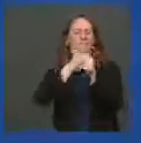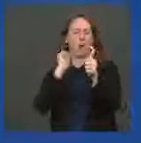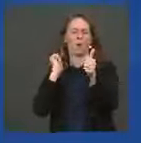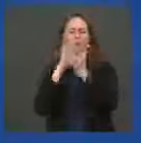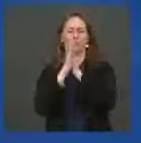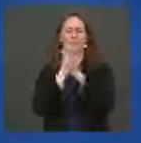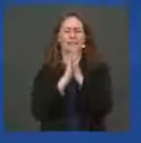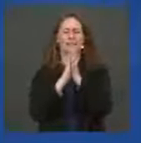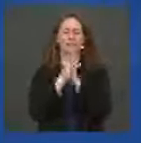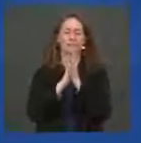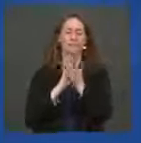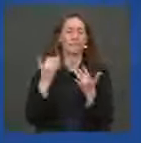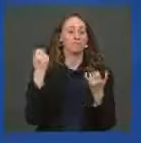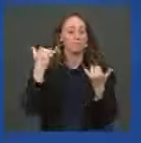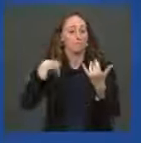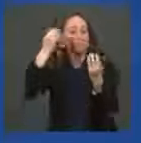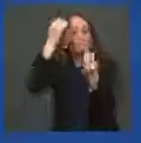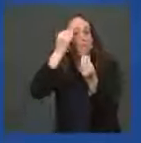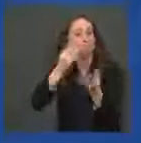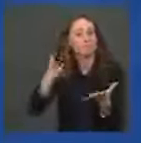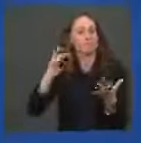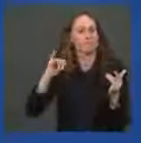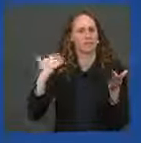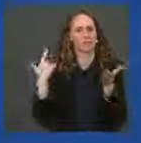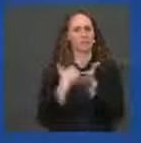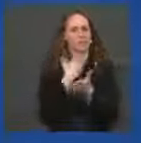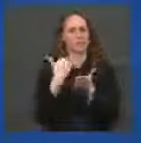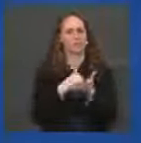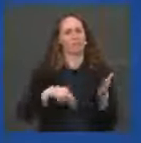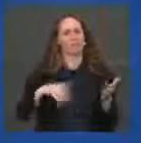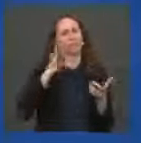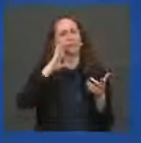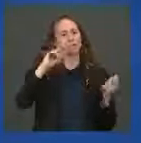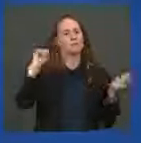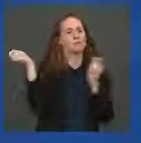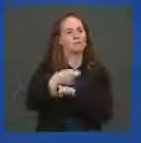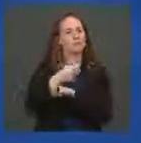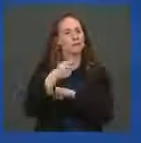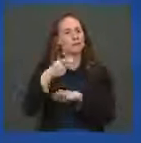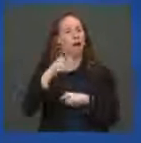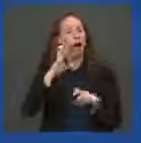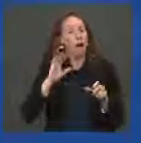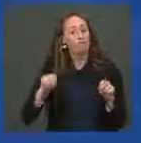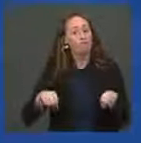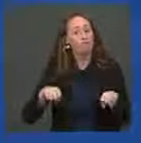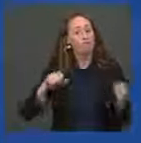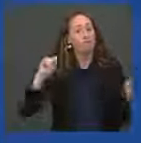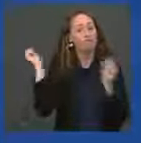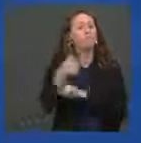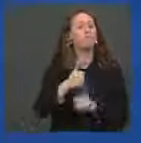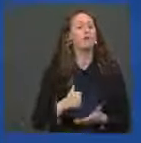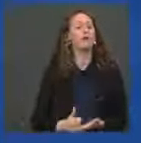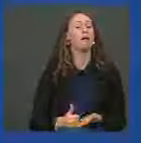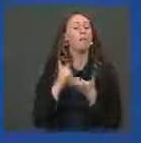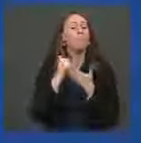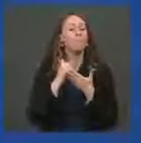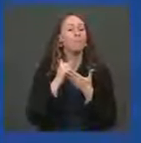potential to be a game changer. I say potential because all of these goods won't move by